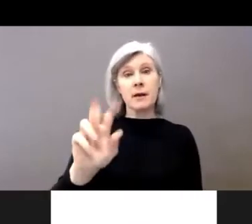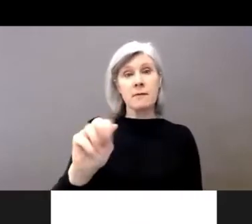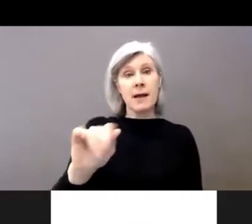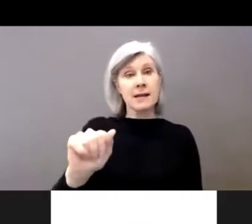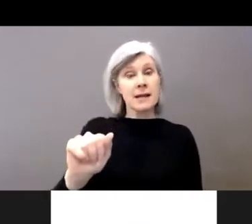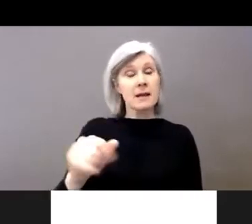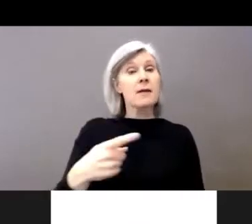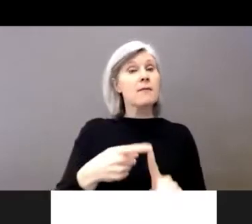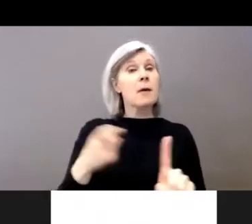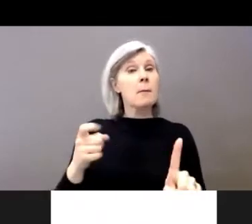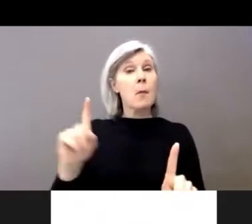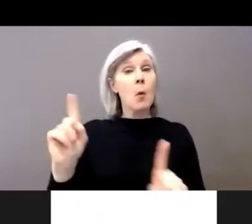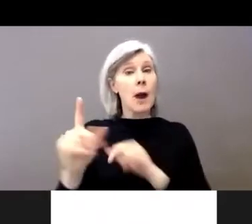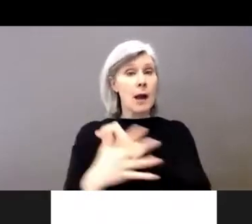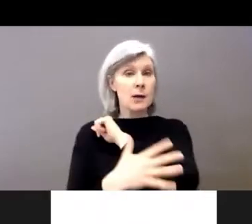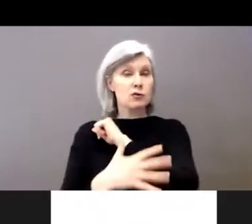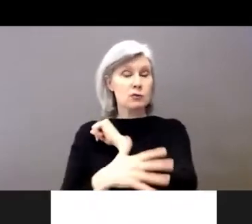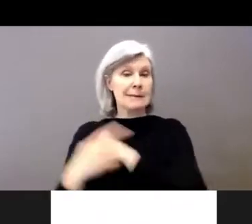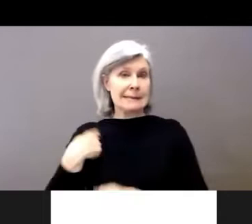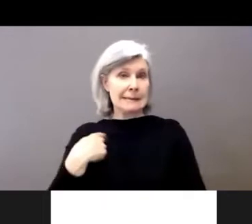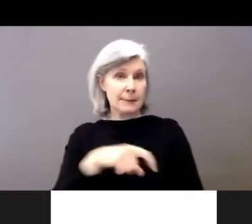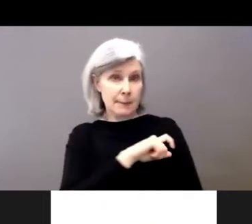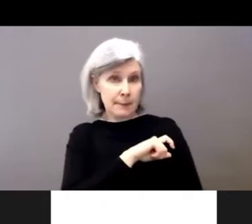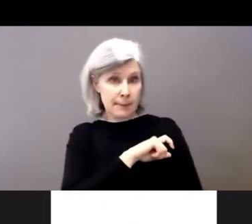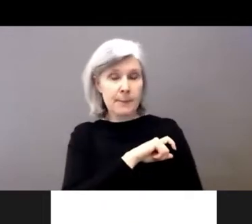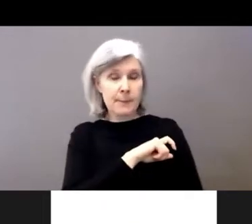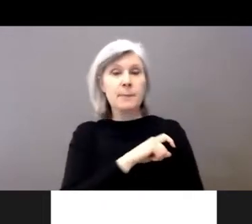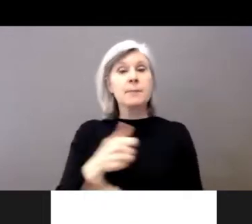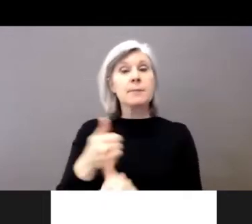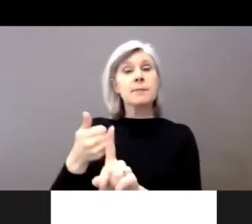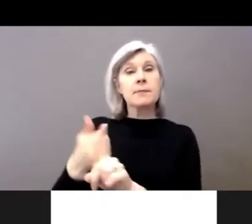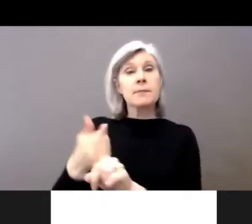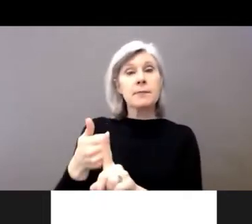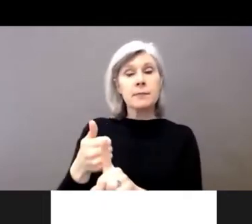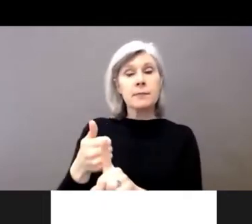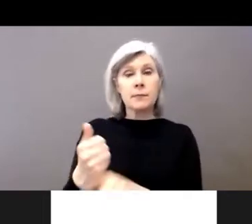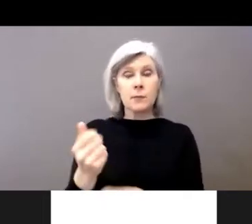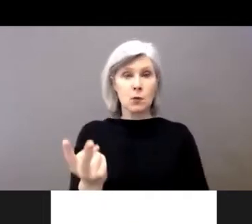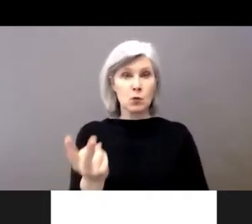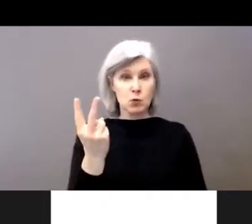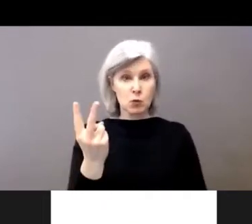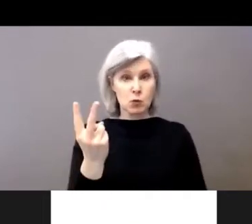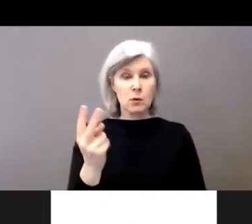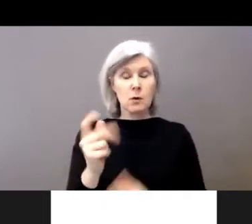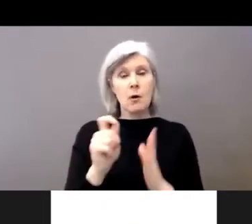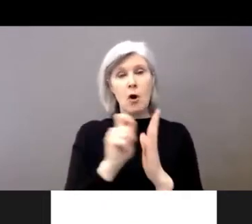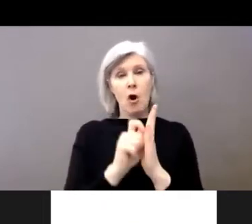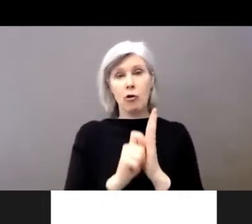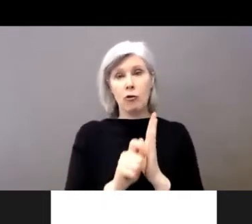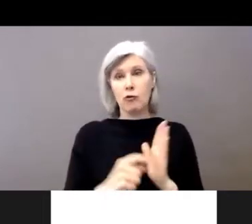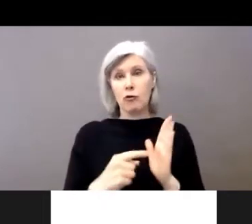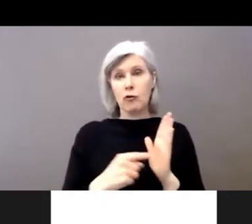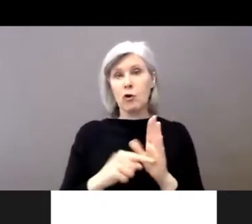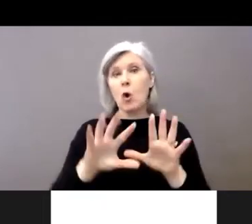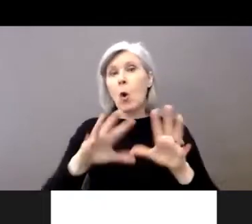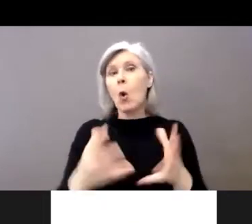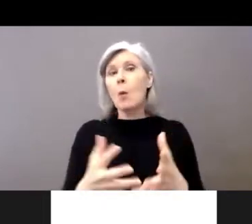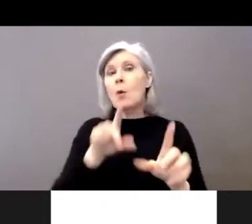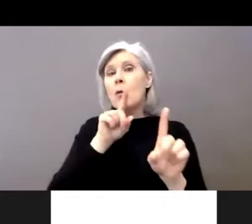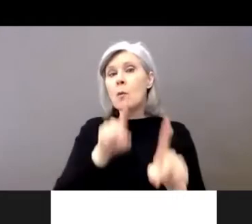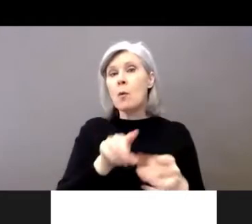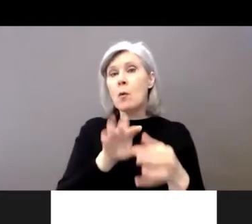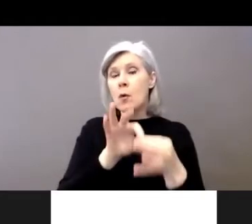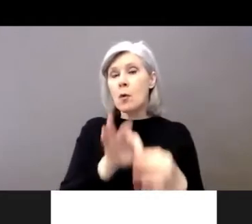Spain. She's one of the 2 lead authors of the Global Report on Ageism and manages the